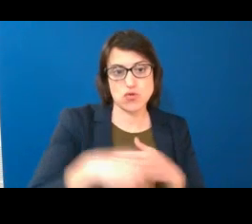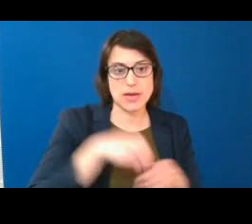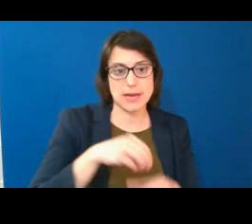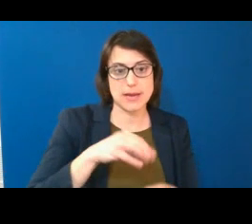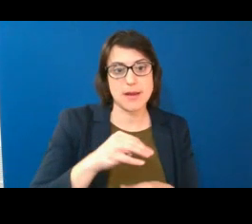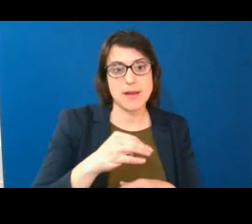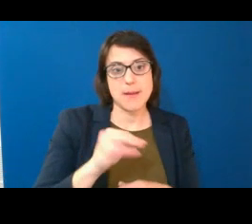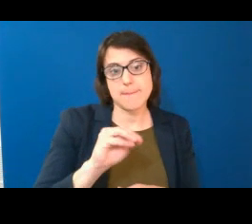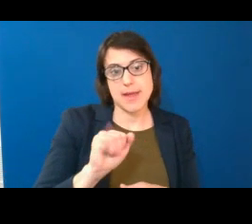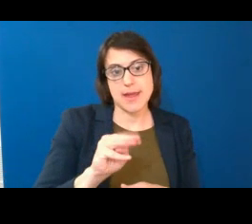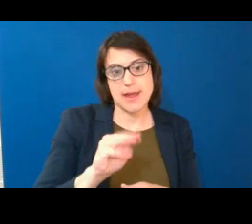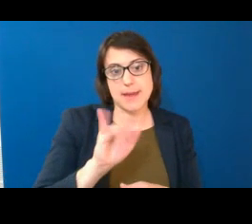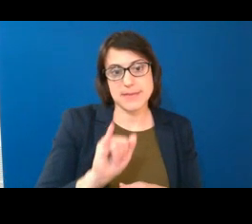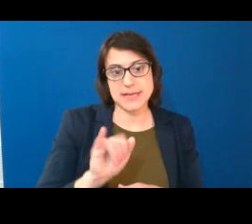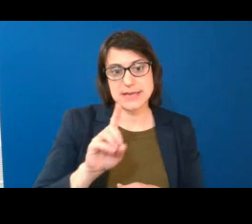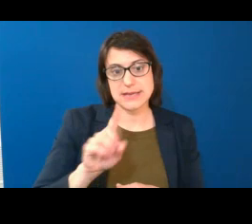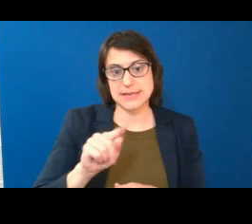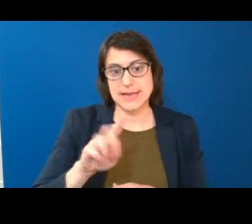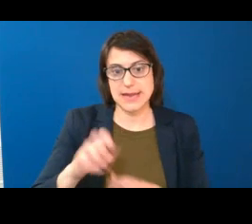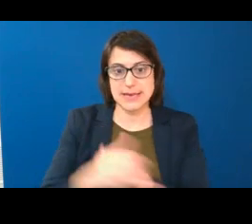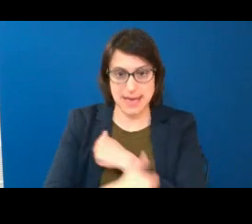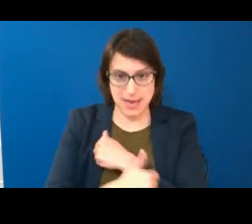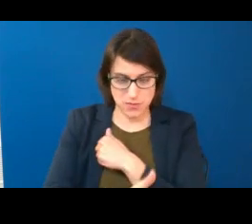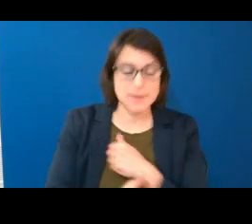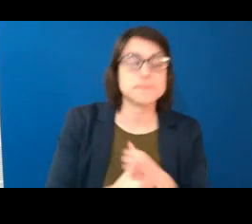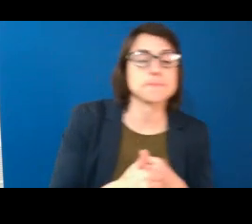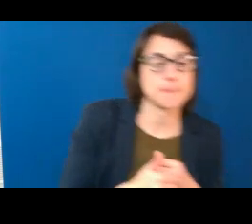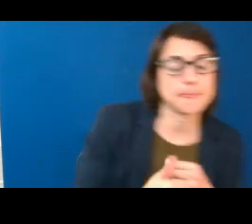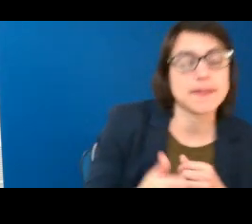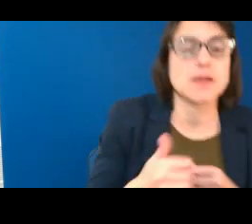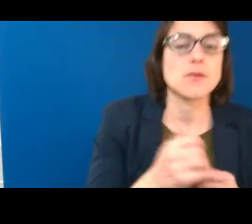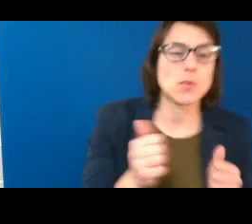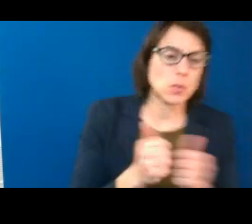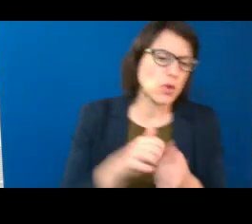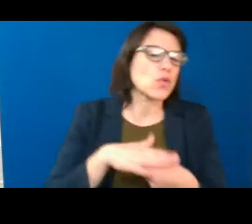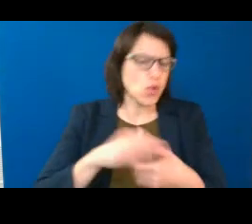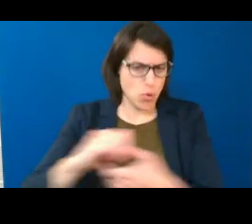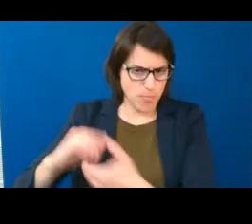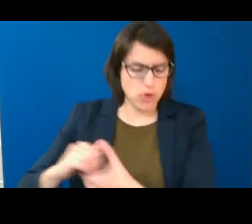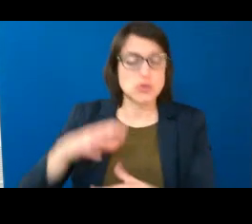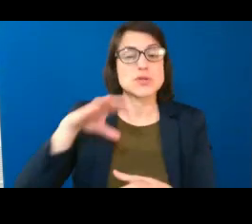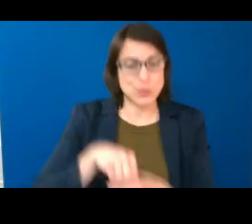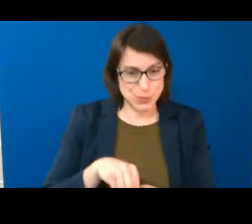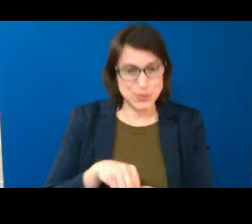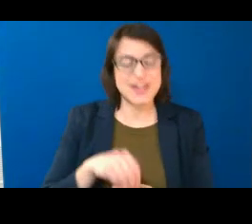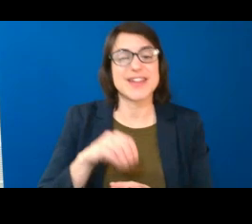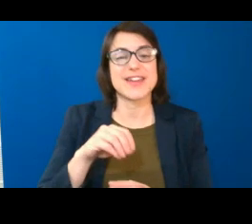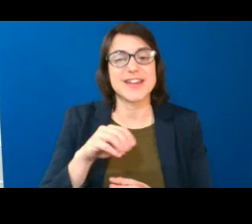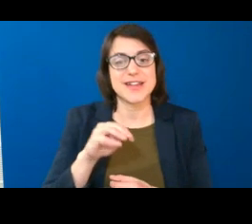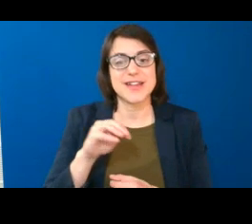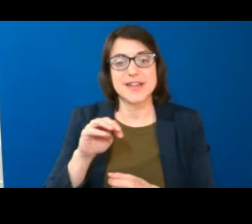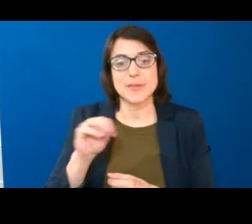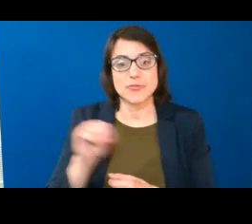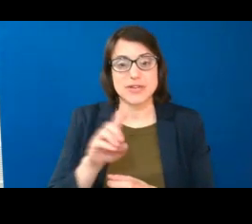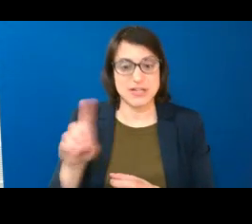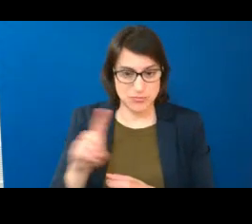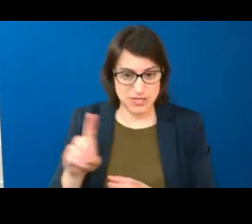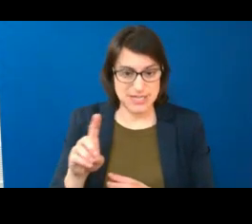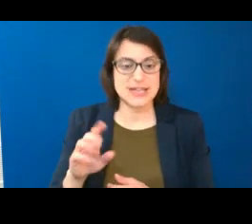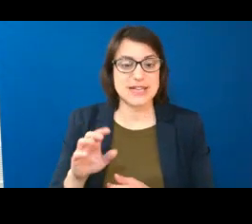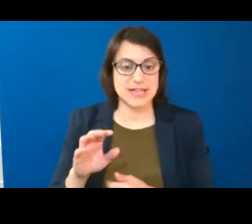in collaboration with local partners, including Debris Free Oceans, who you're going to hear from here shortly on another project. But this program